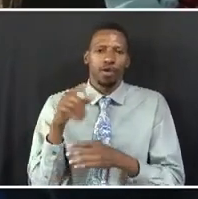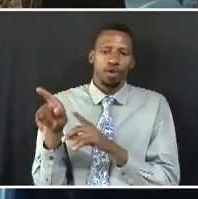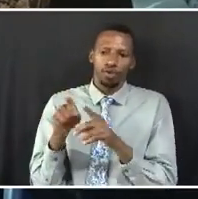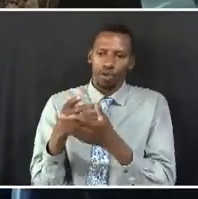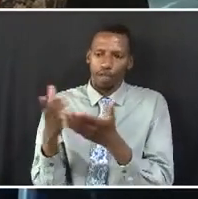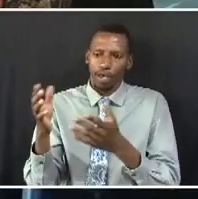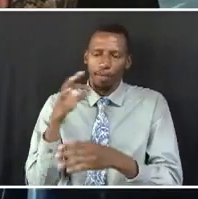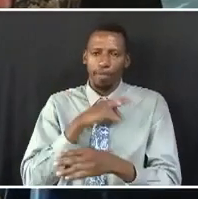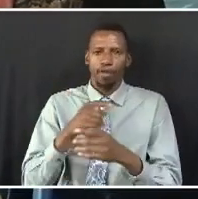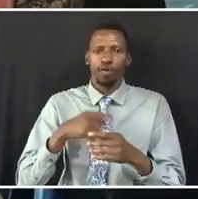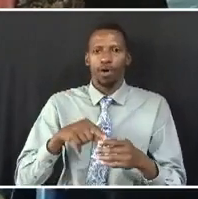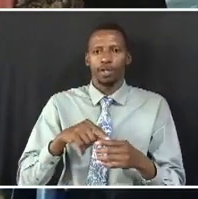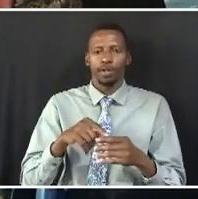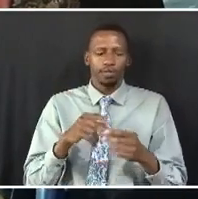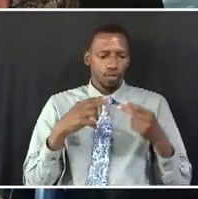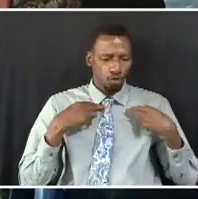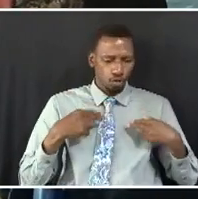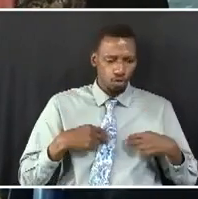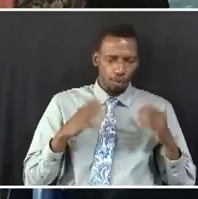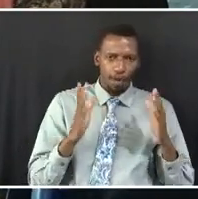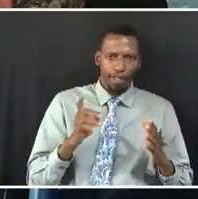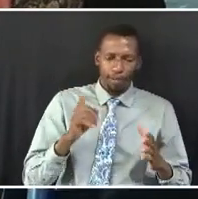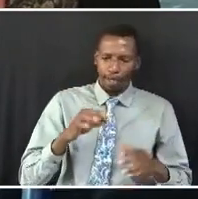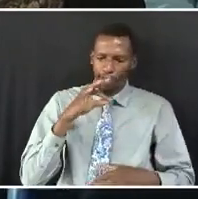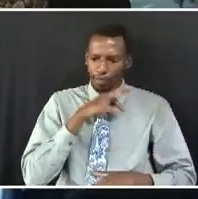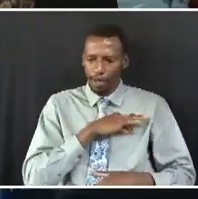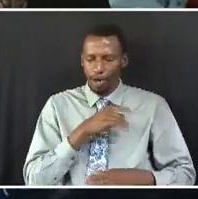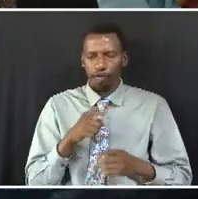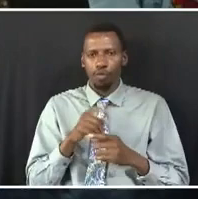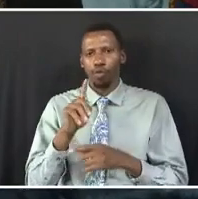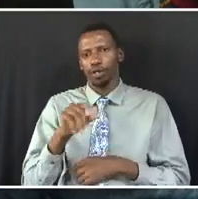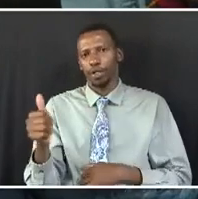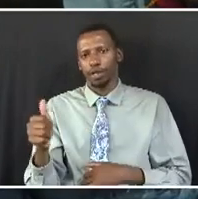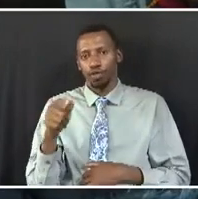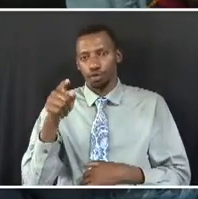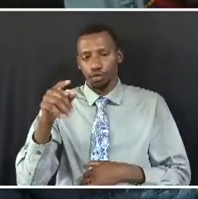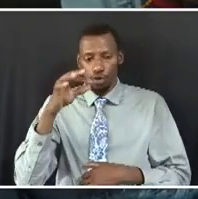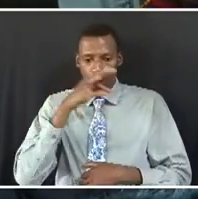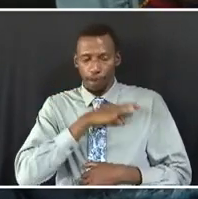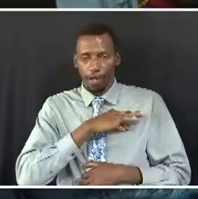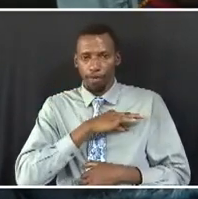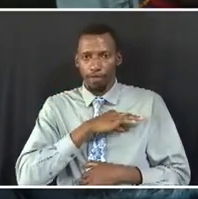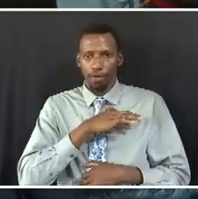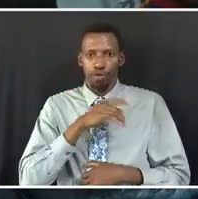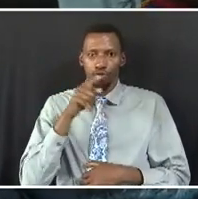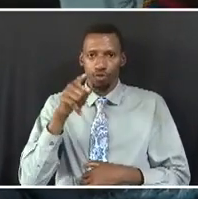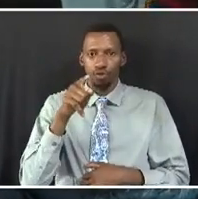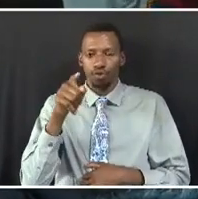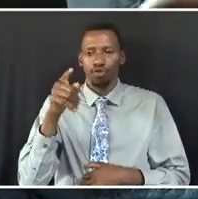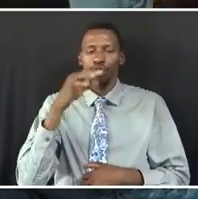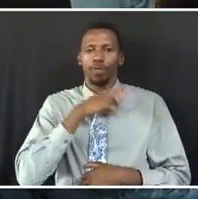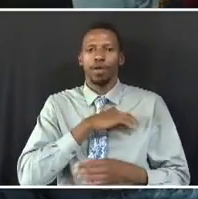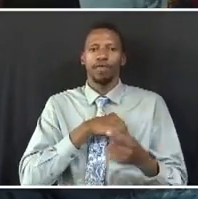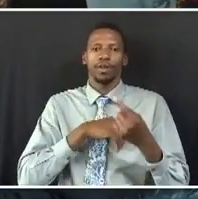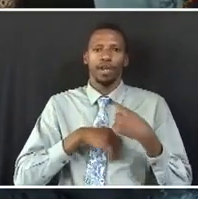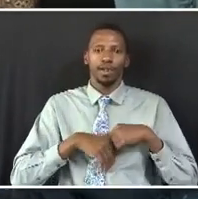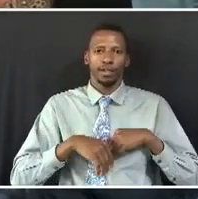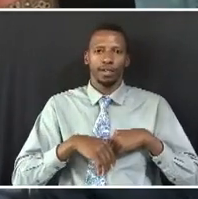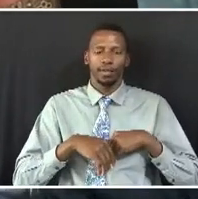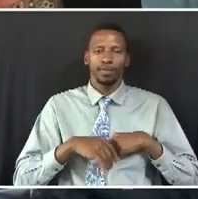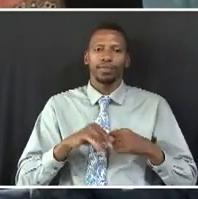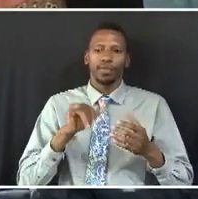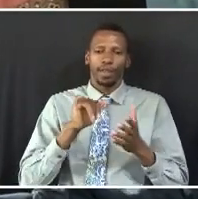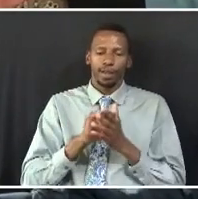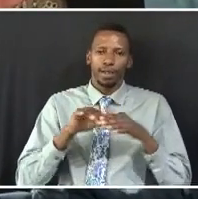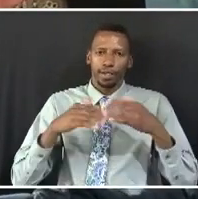to benefit from one another. We benefit you, and you benefit us. That is the essence of living. And that's how in heaven we